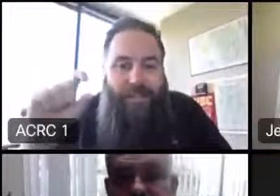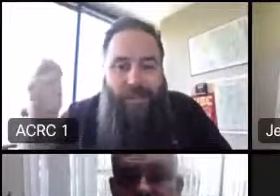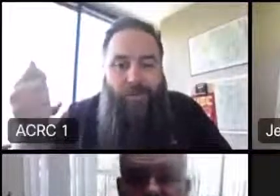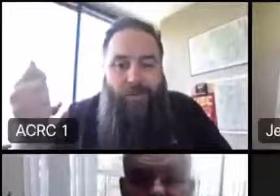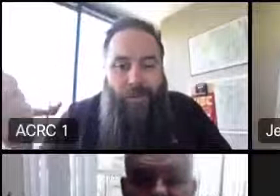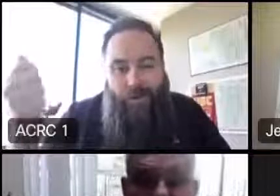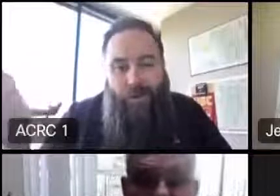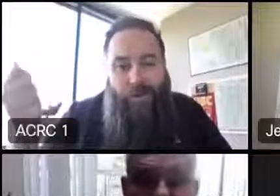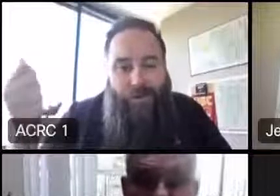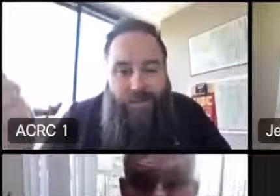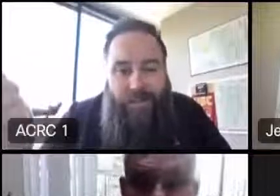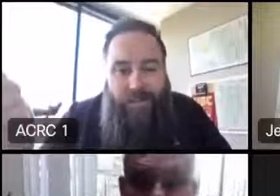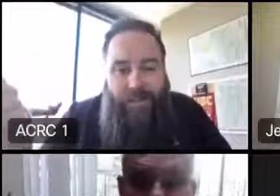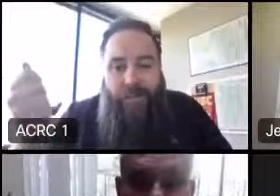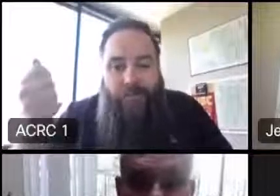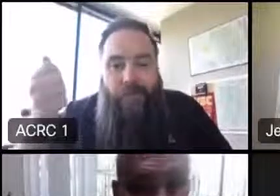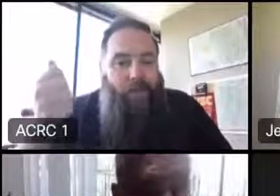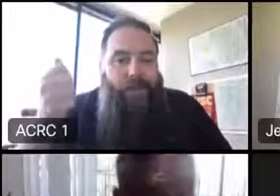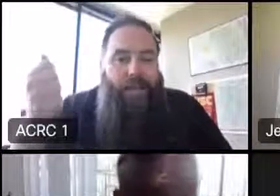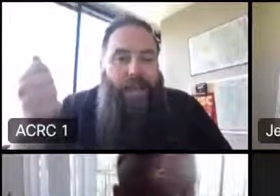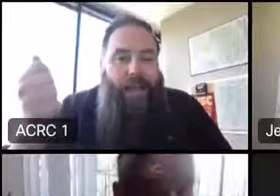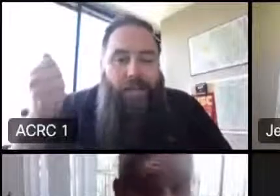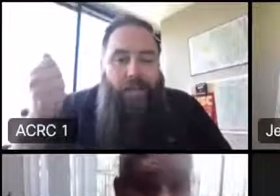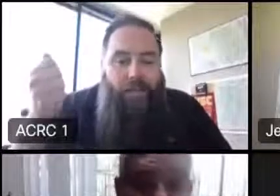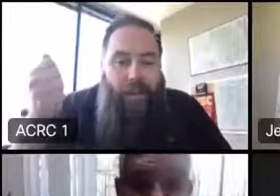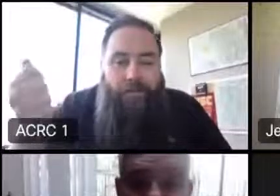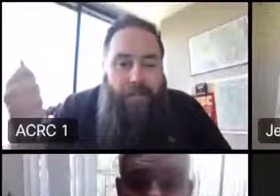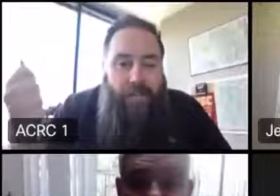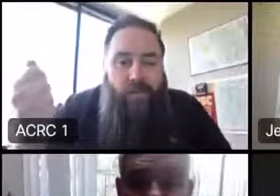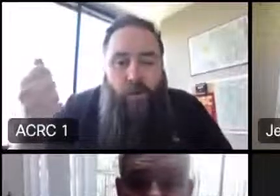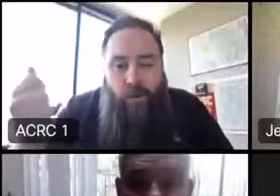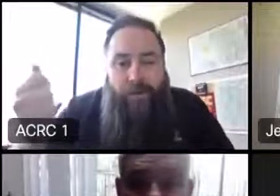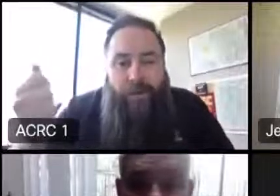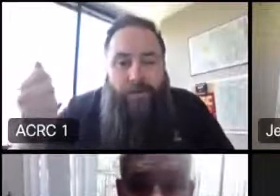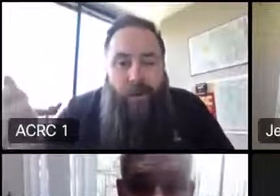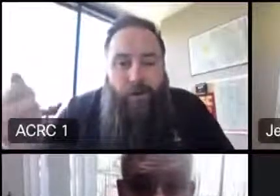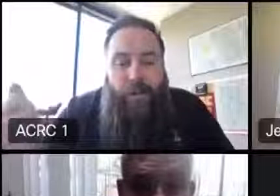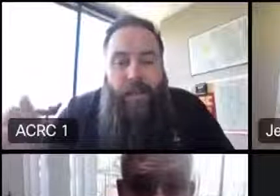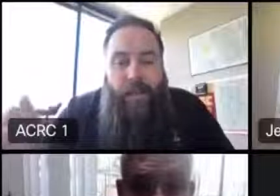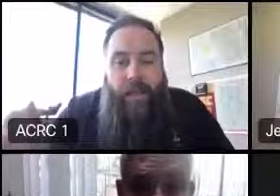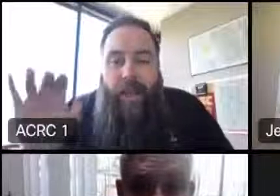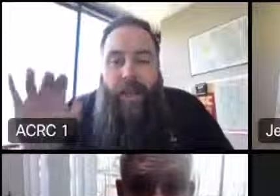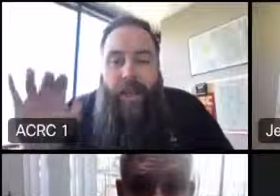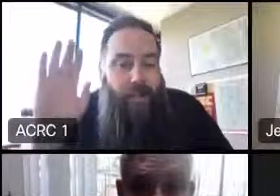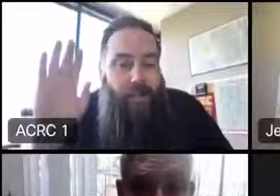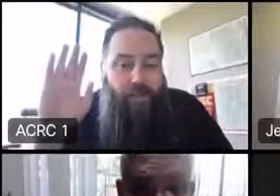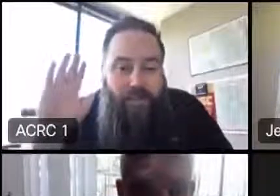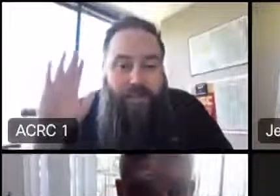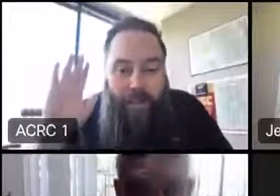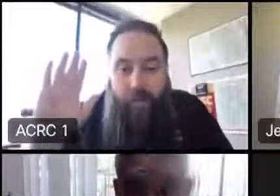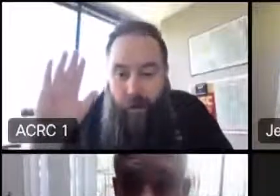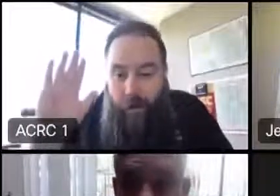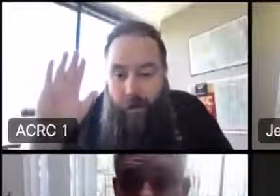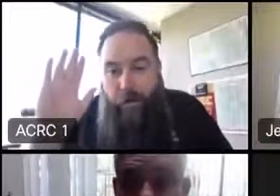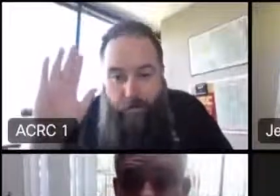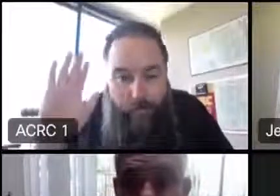that need to go on with the alternative services, you don't need to have the transportation coordinators involved. And to this